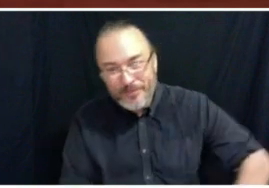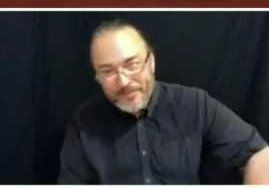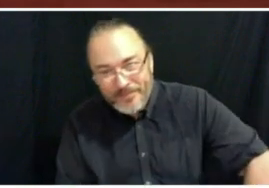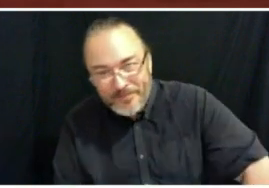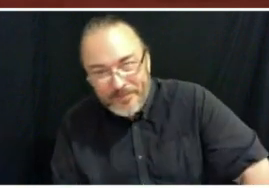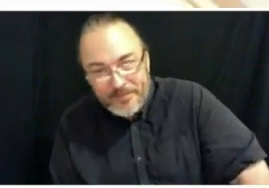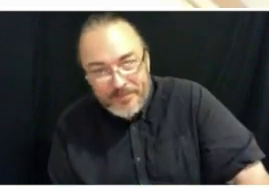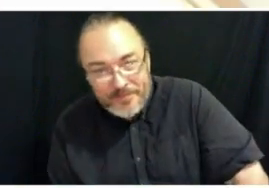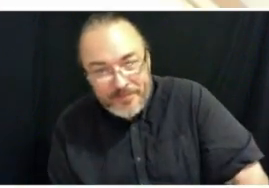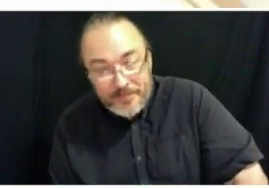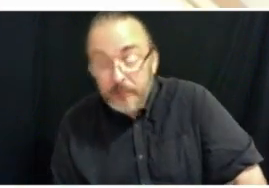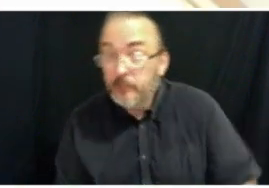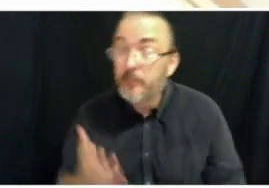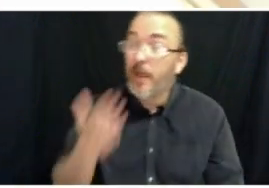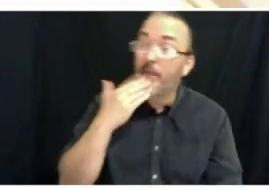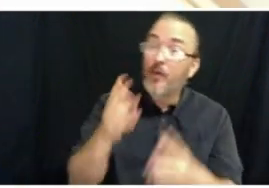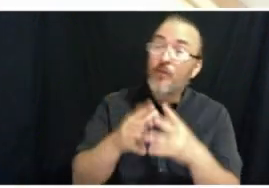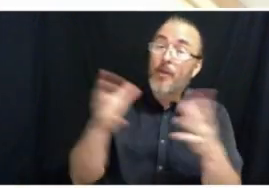Thank you very much.